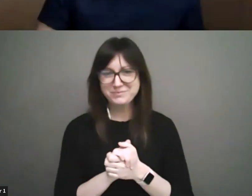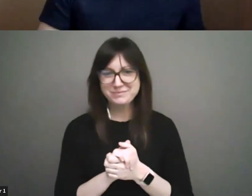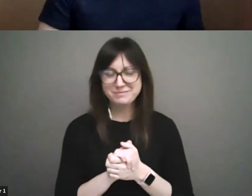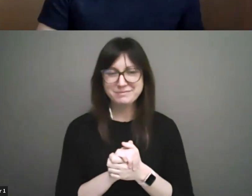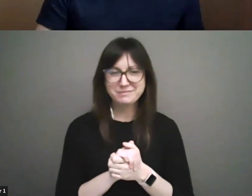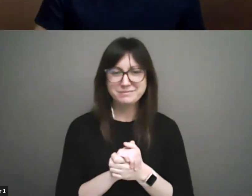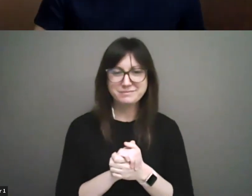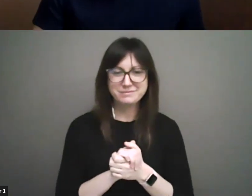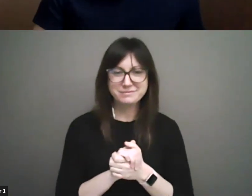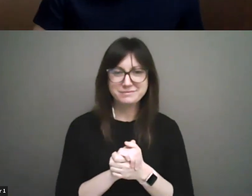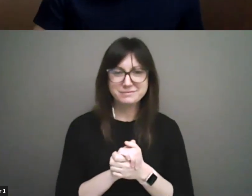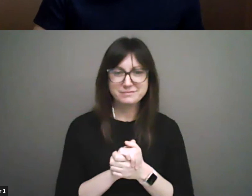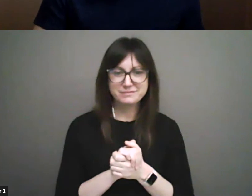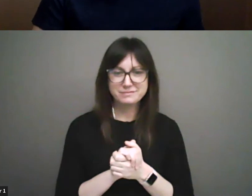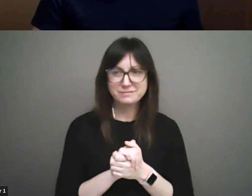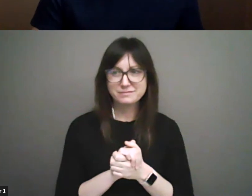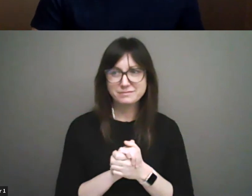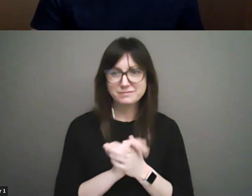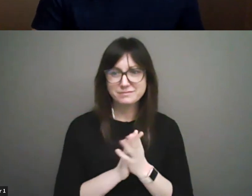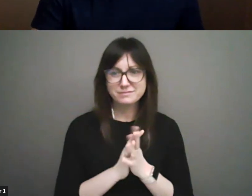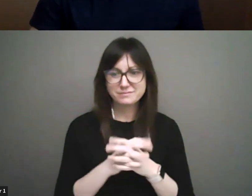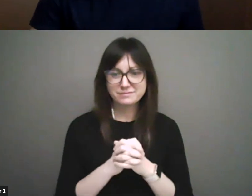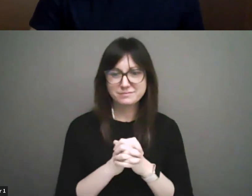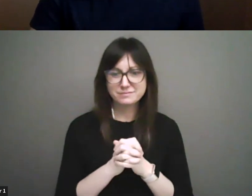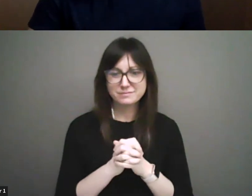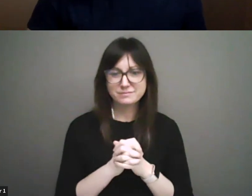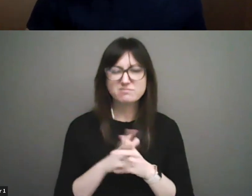I'm going to give everyone my personal.